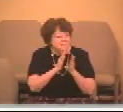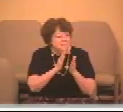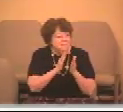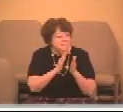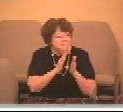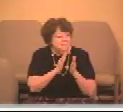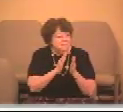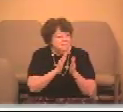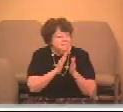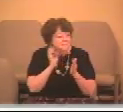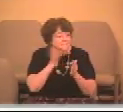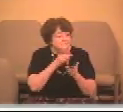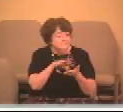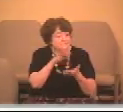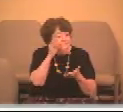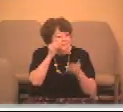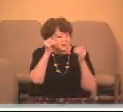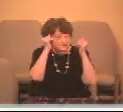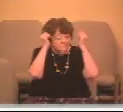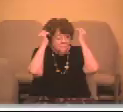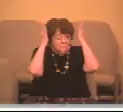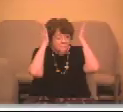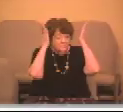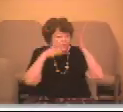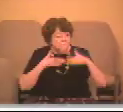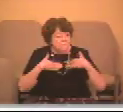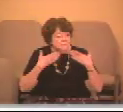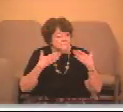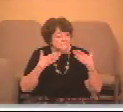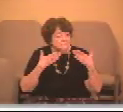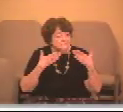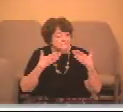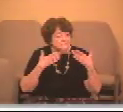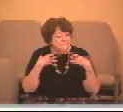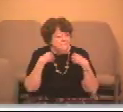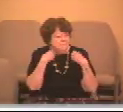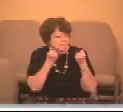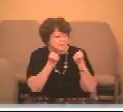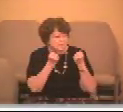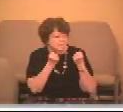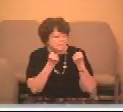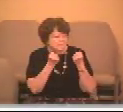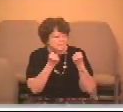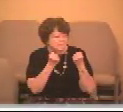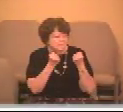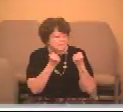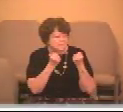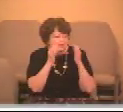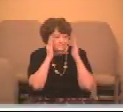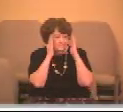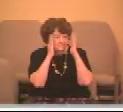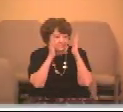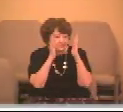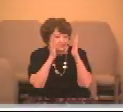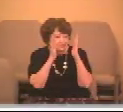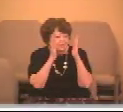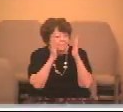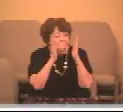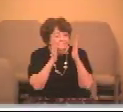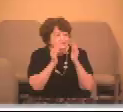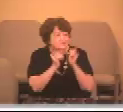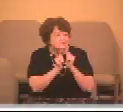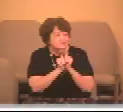It's in prayer that we find hope, that we find joy, that we find strength, that we find focus, that we